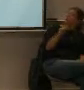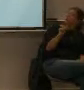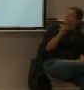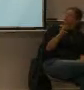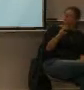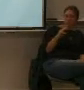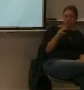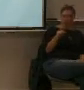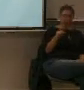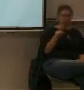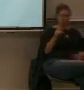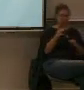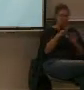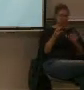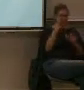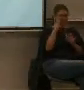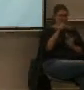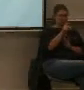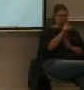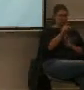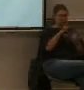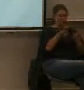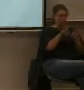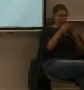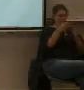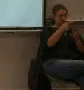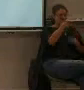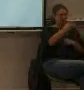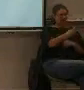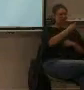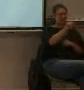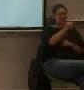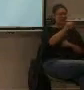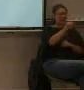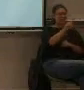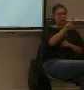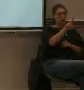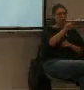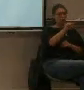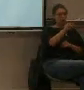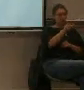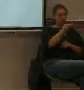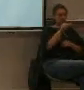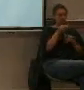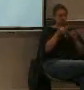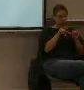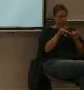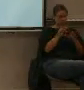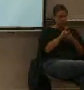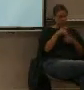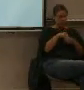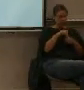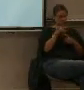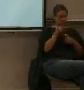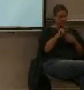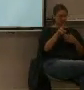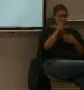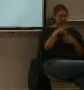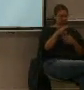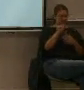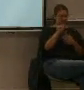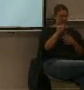And we see this Ks value that I put up there. That's called the half saturation constant. And that is the concentration at which uptake